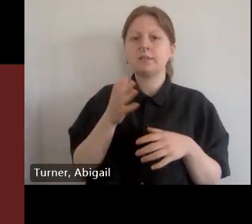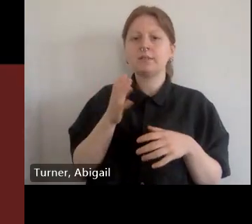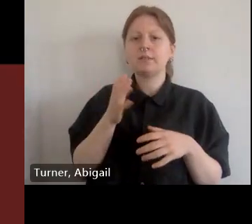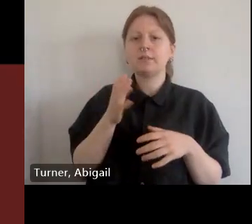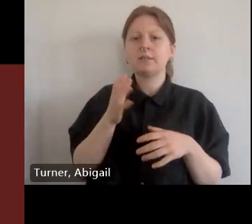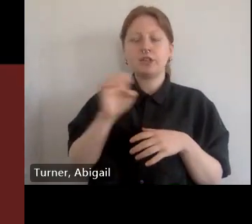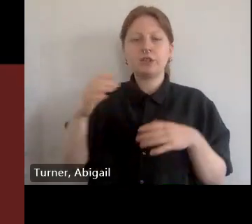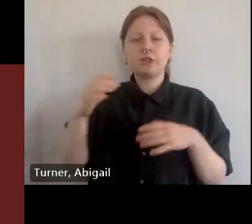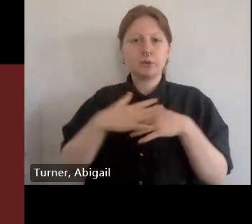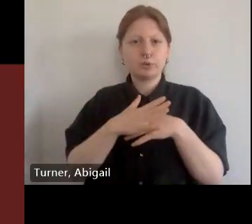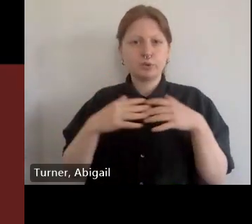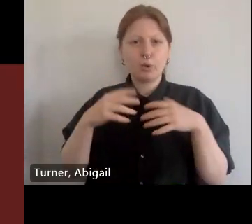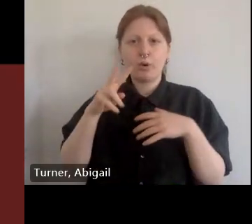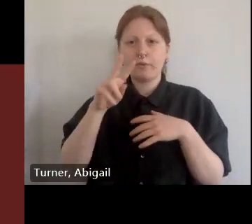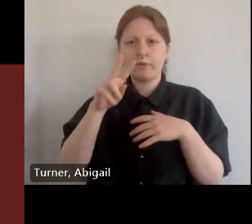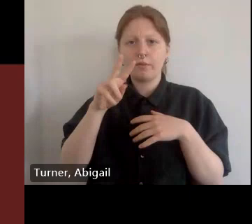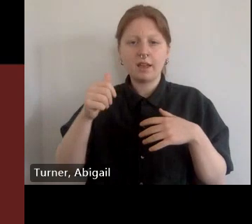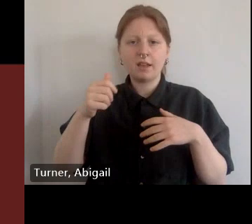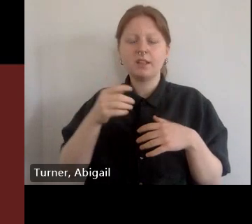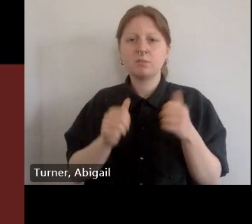that 70-mile